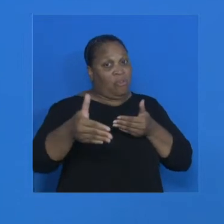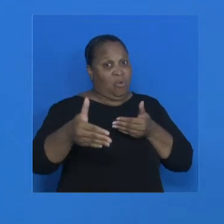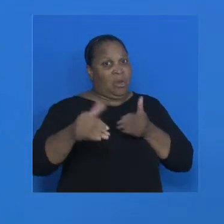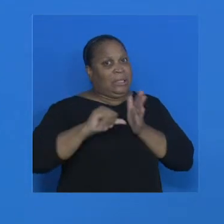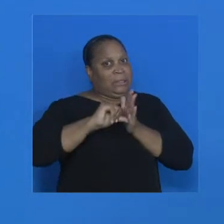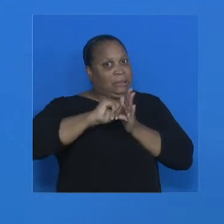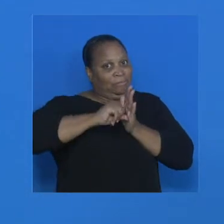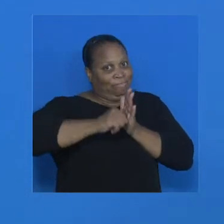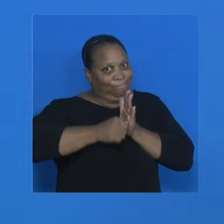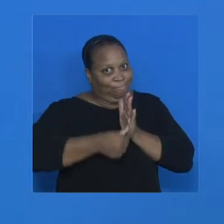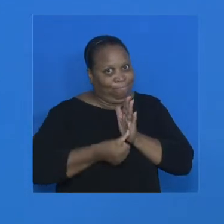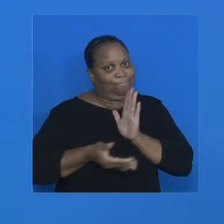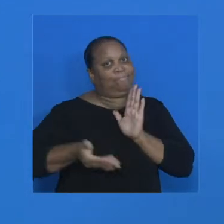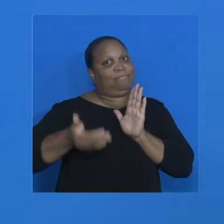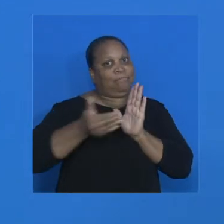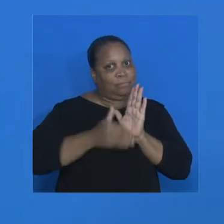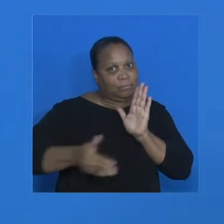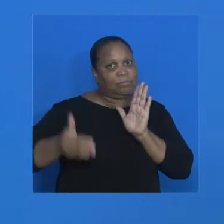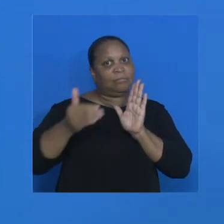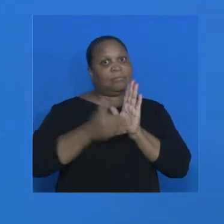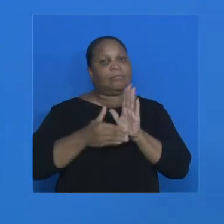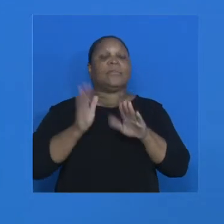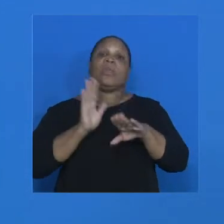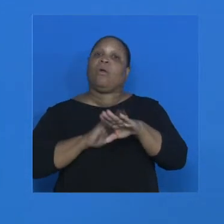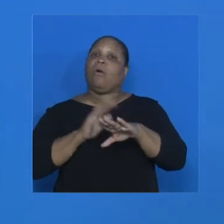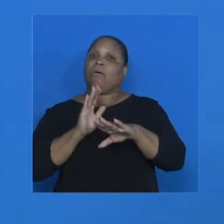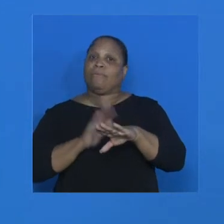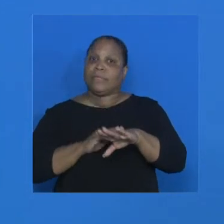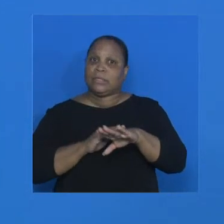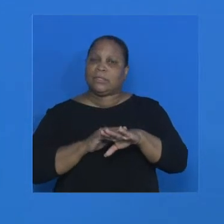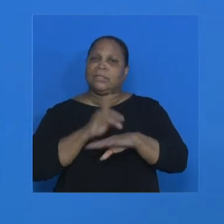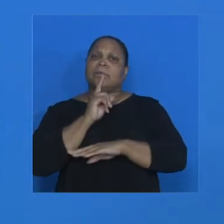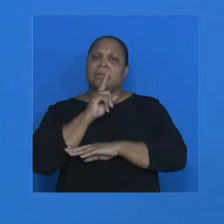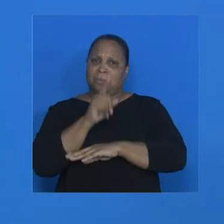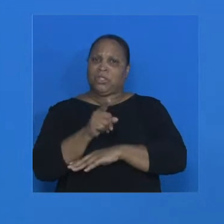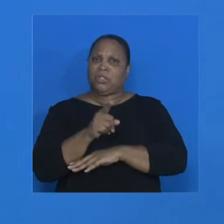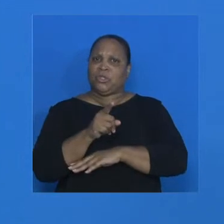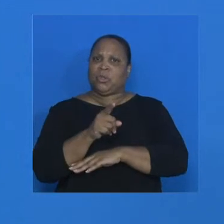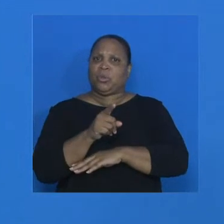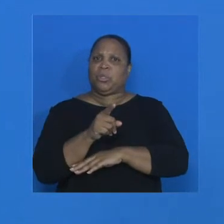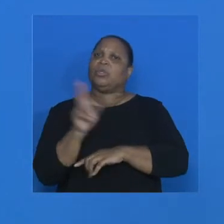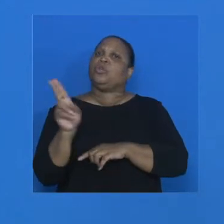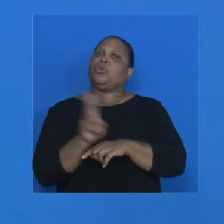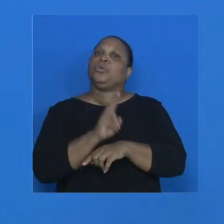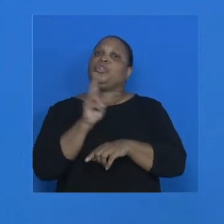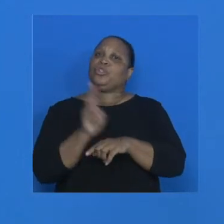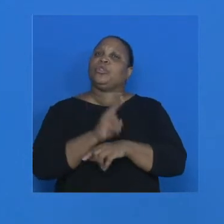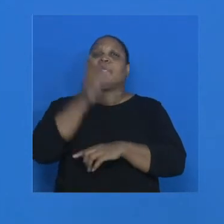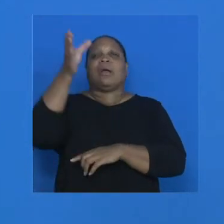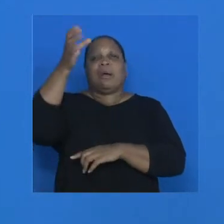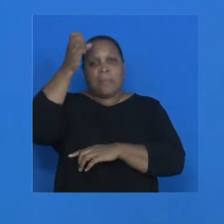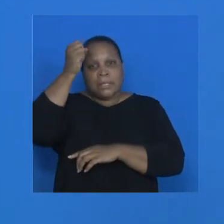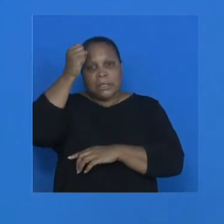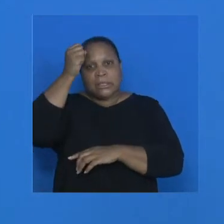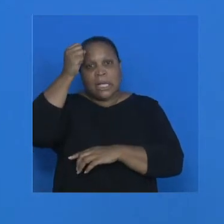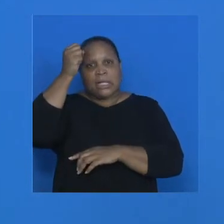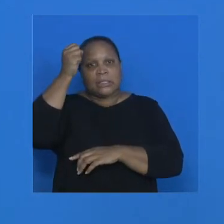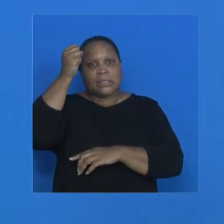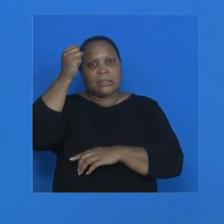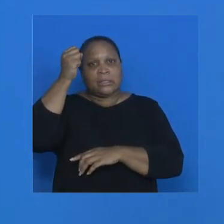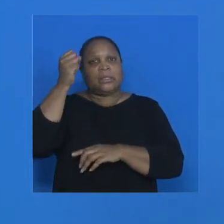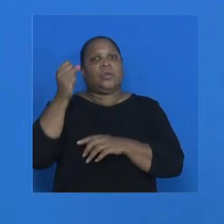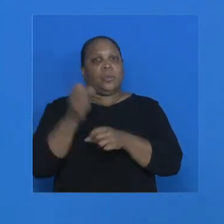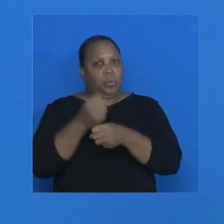emphasize the same thing again. Let's be cautious and make sure that we're using common sense when making our